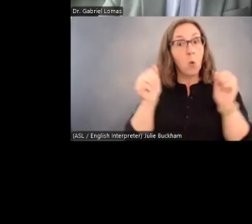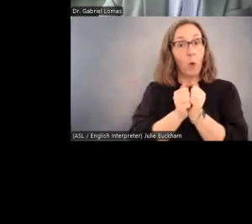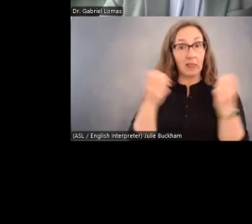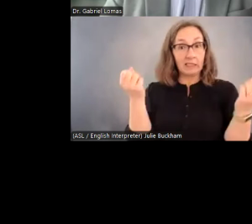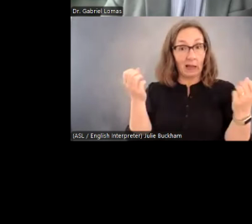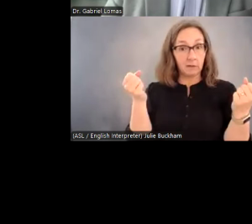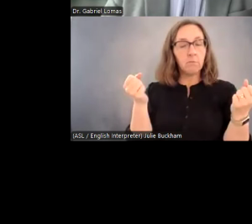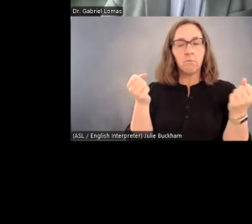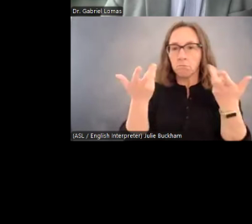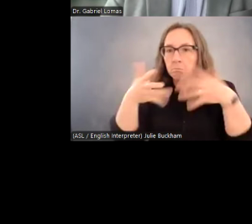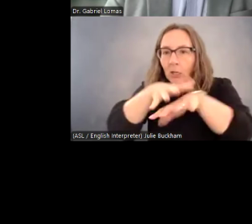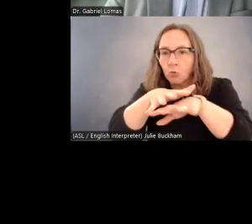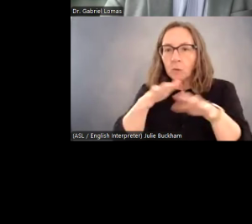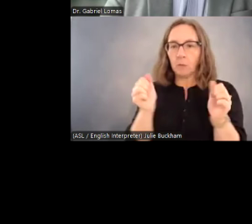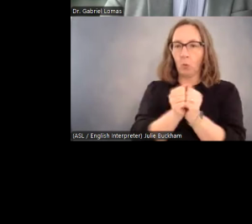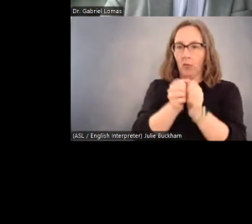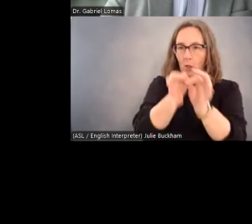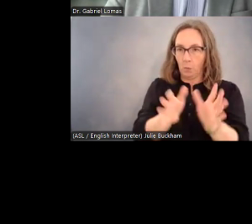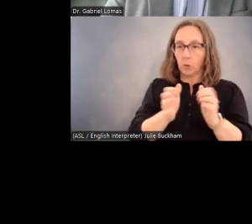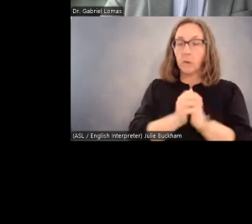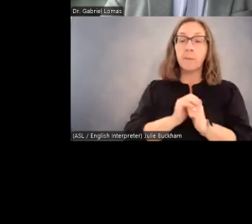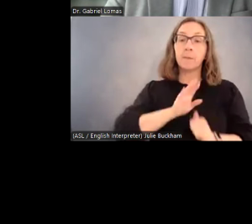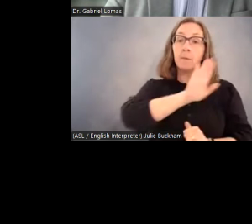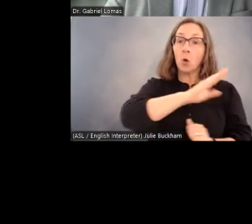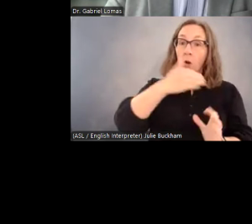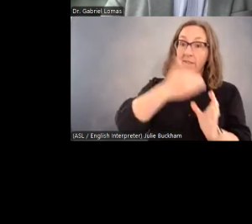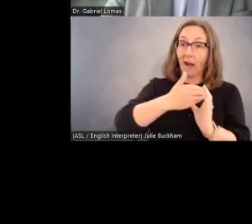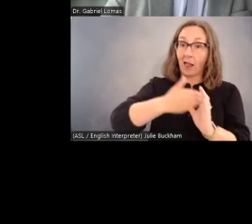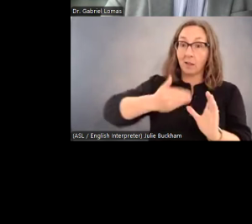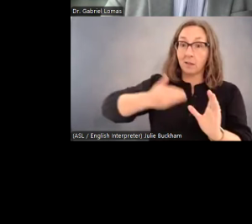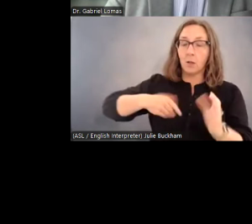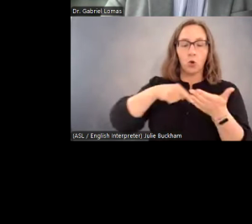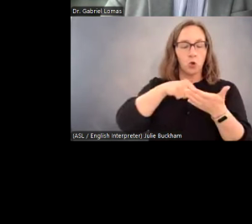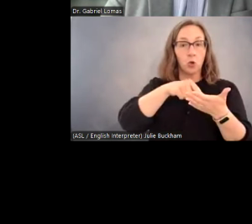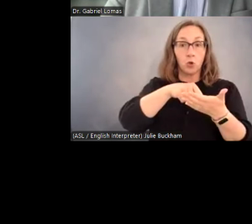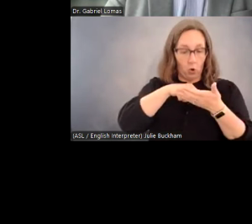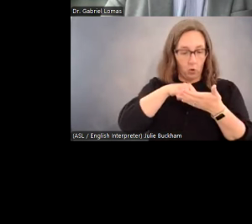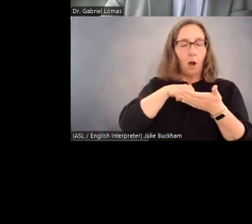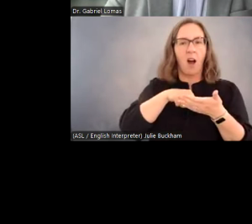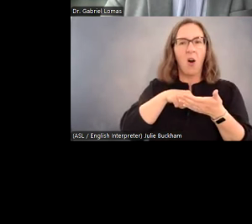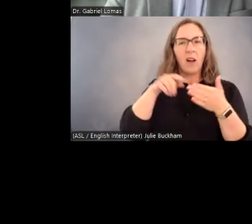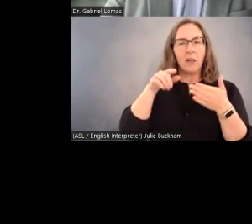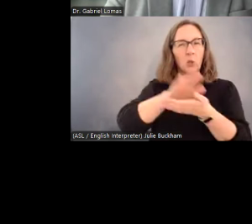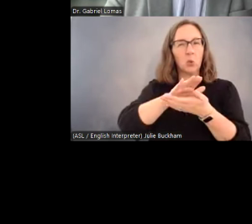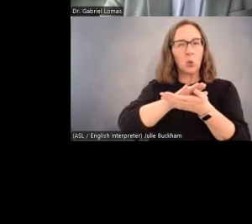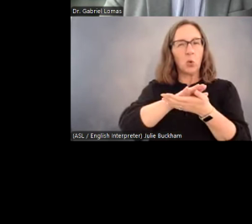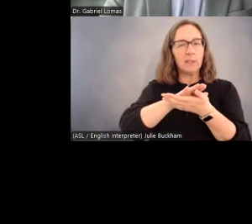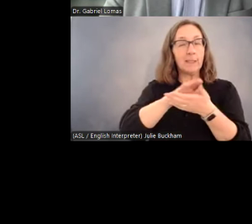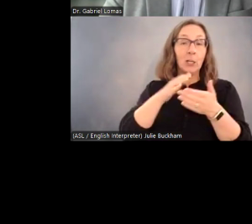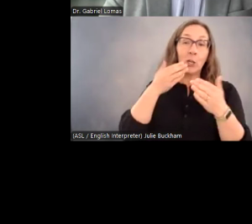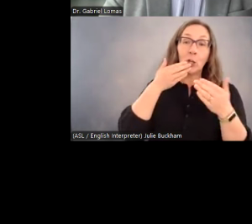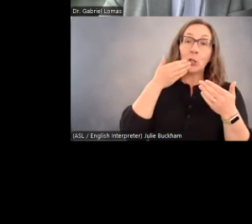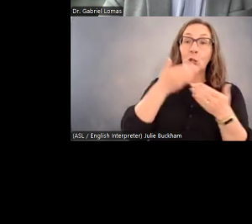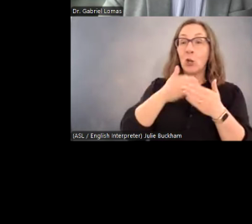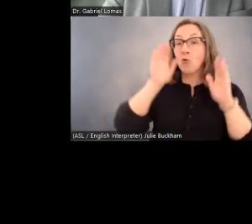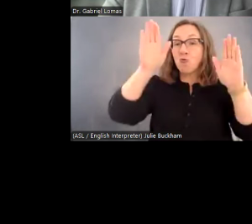mainstream program. Her records indicated that she struggled academically. In California, there's a requirement